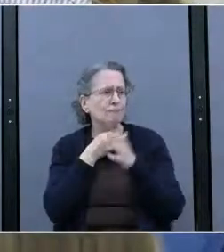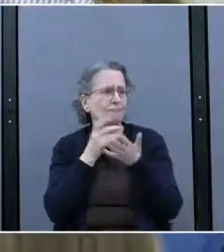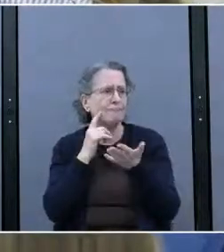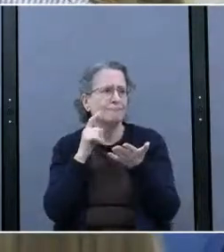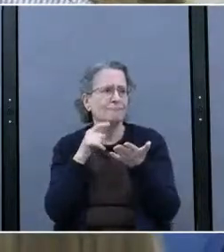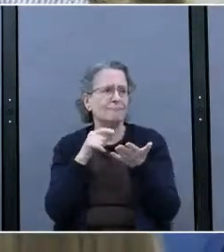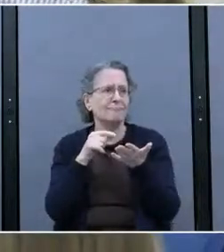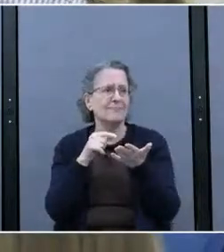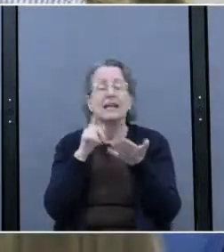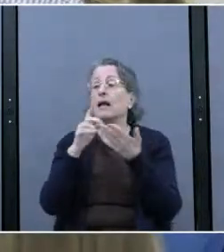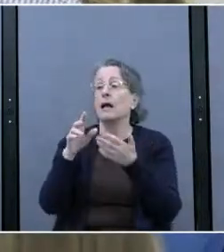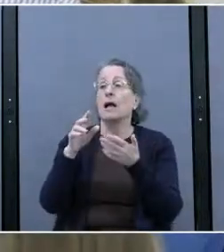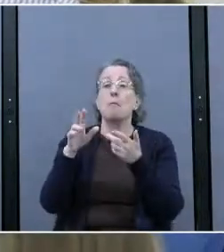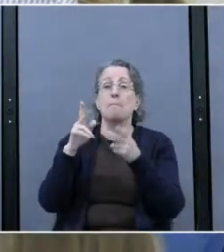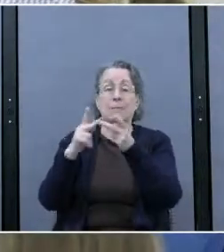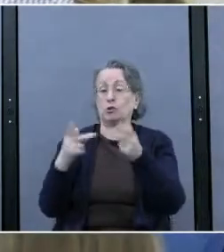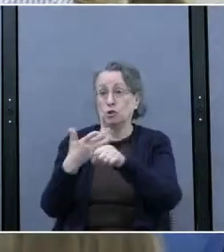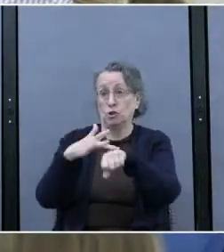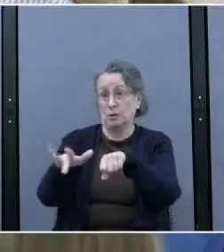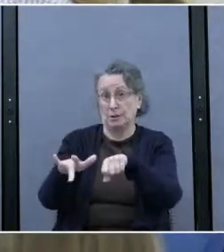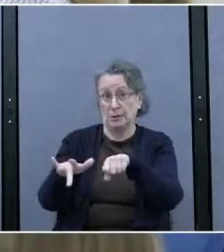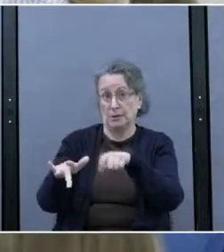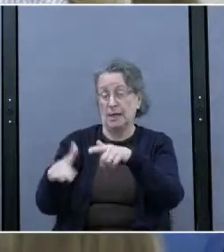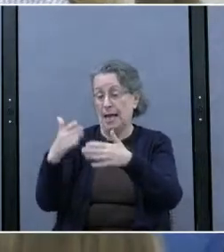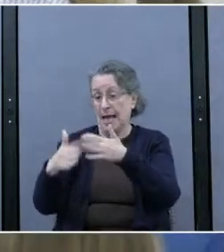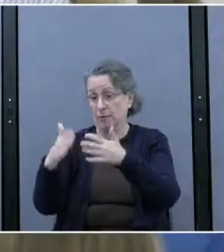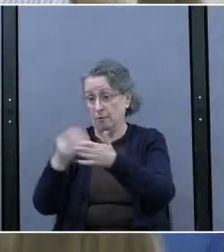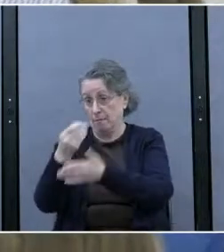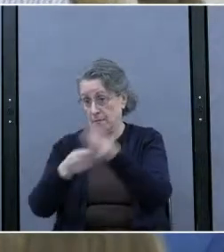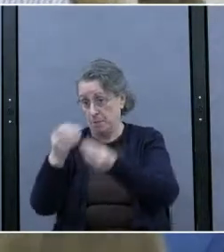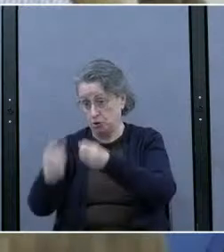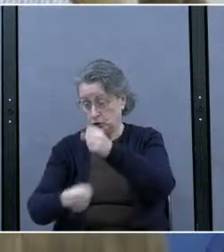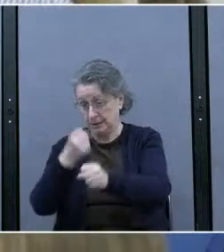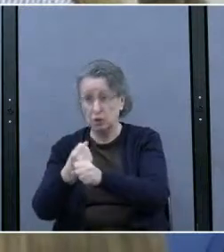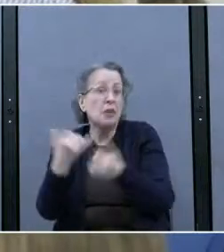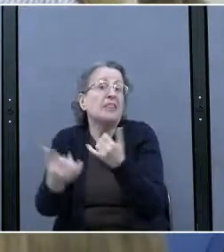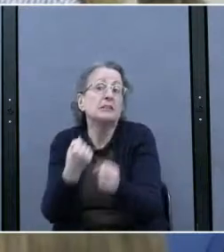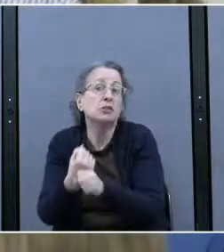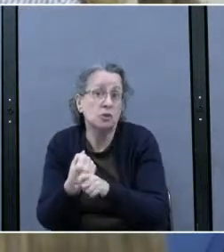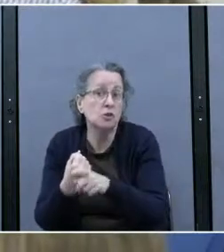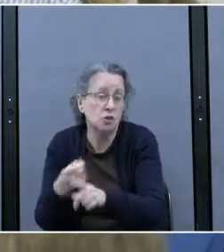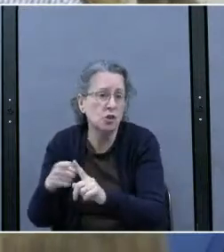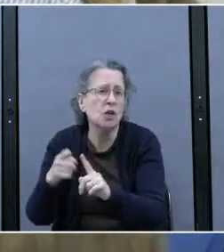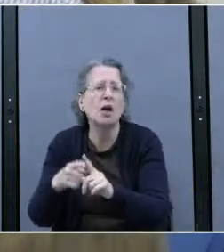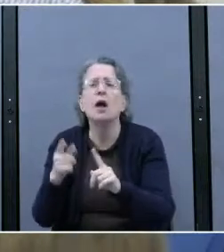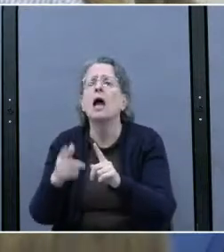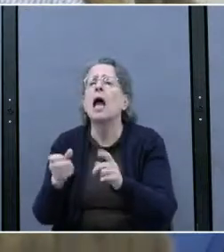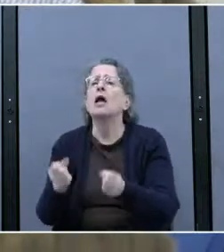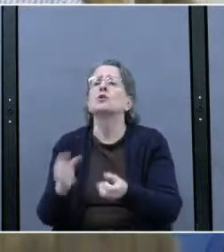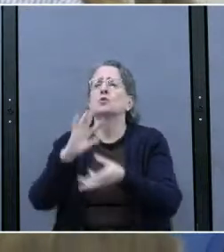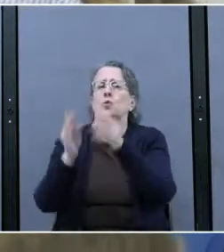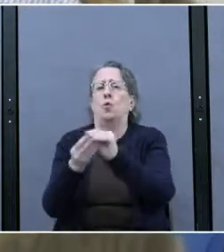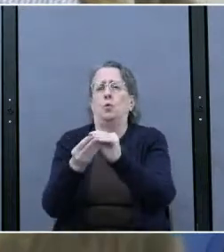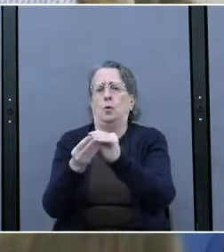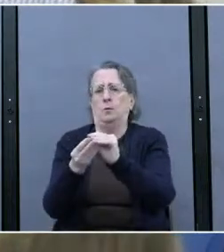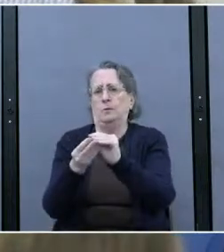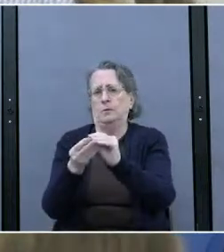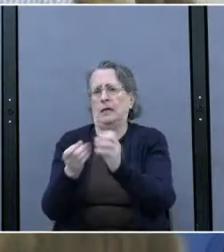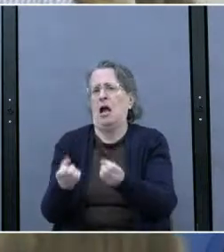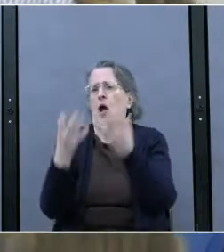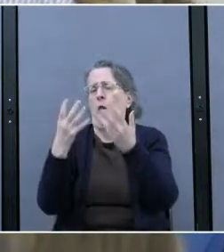is of the unfilled positions at the end of the budget year. Okay. Just because I know